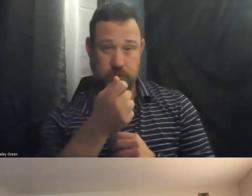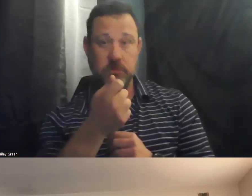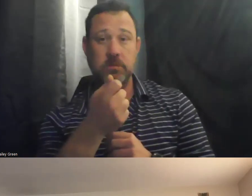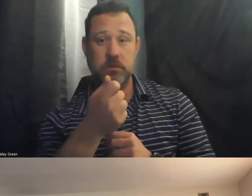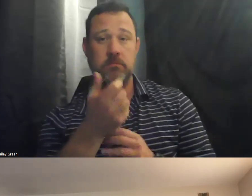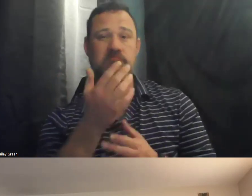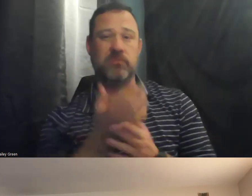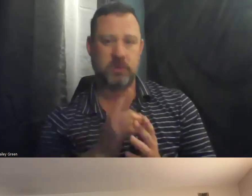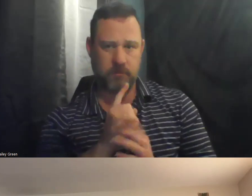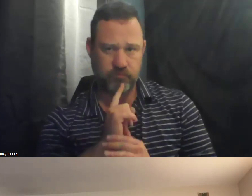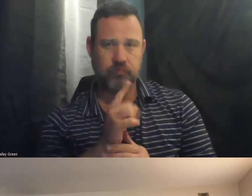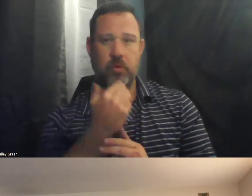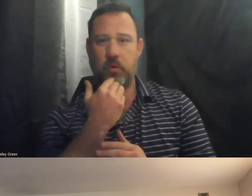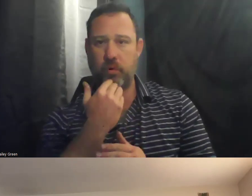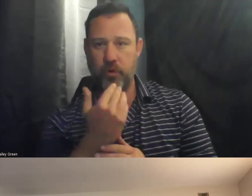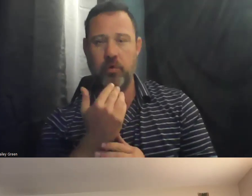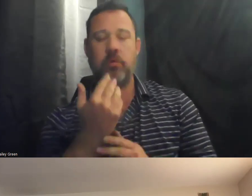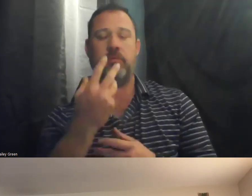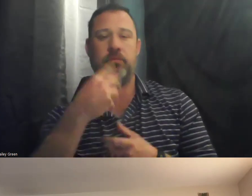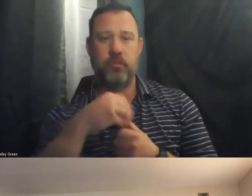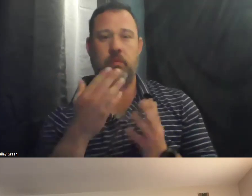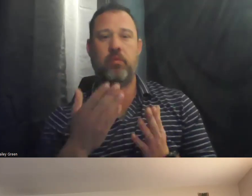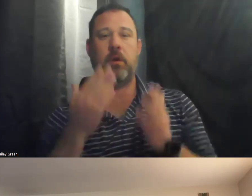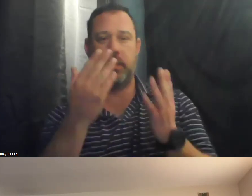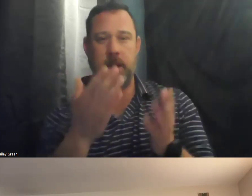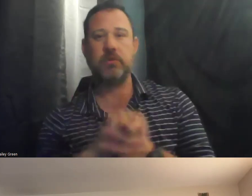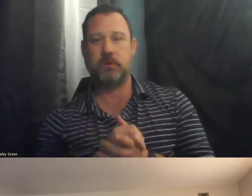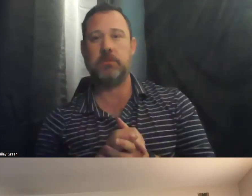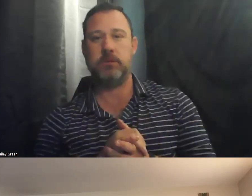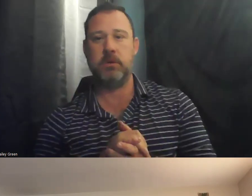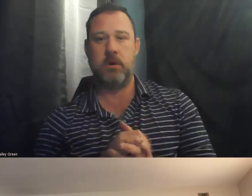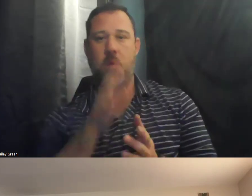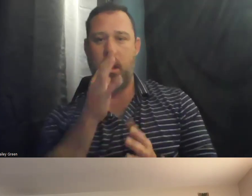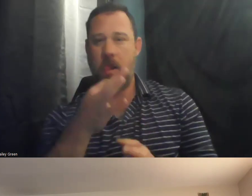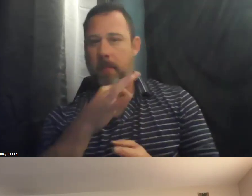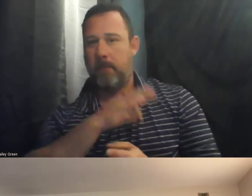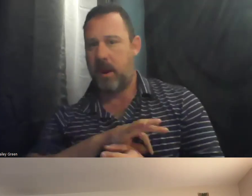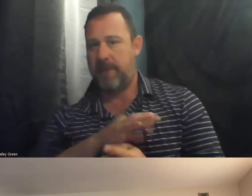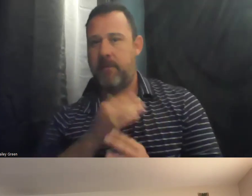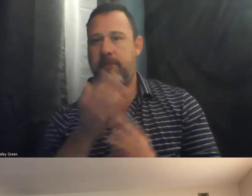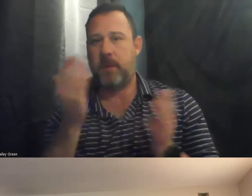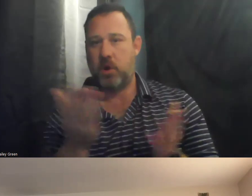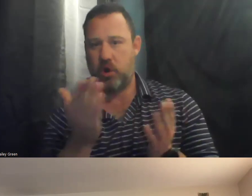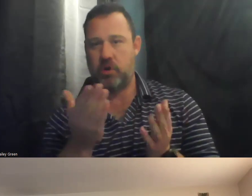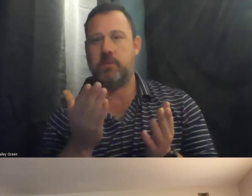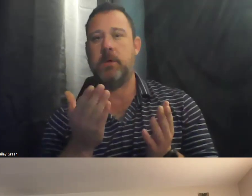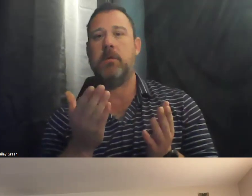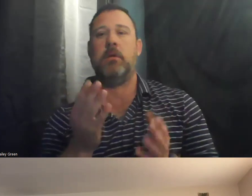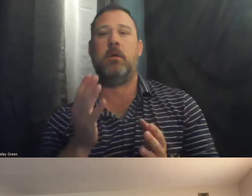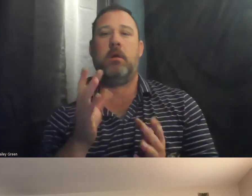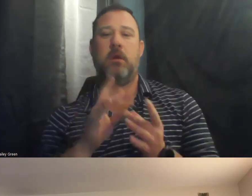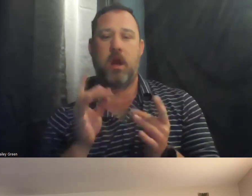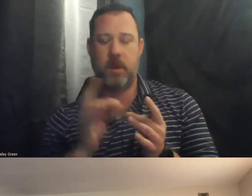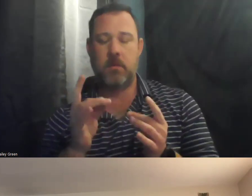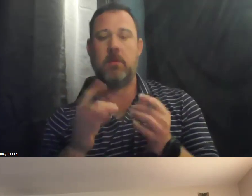there's some really good substantive recommendations that are going to benefit from encouragement and comment